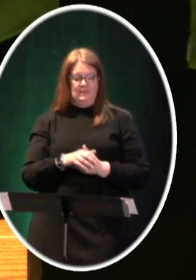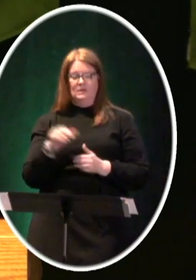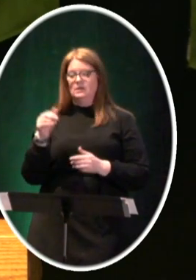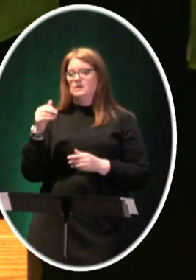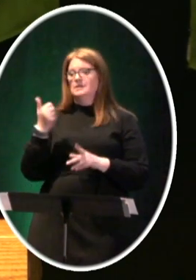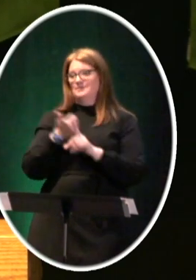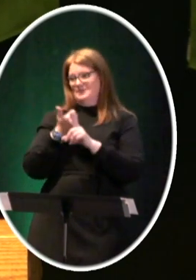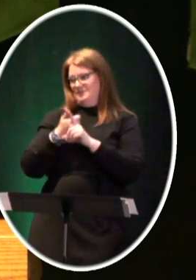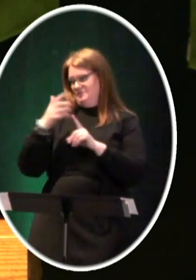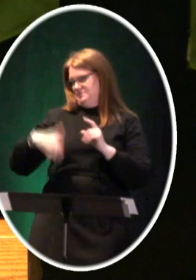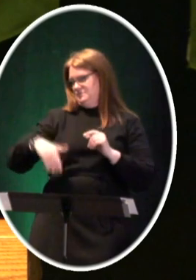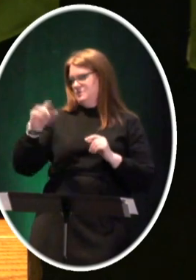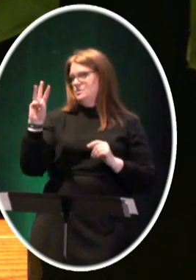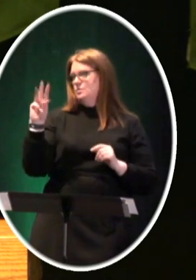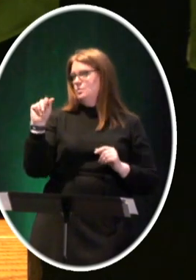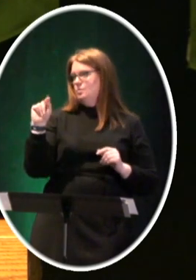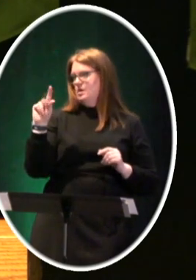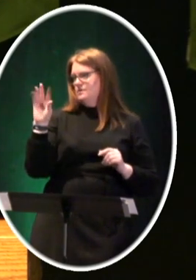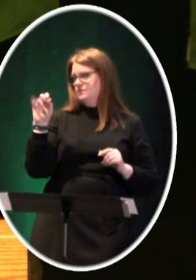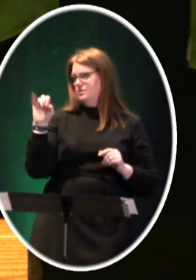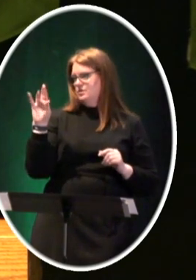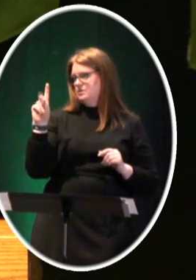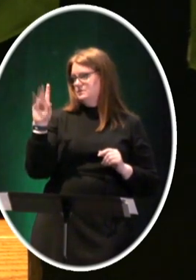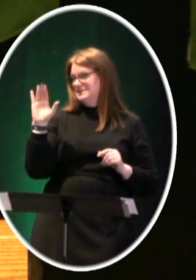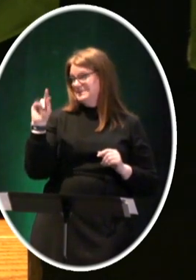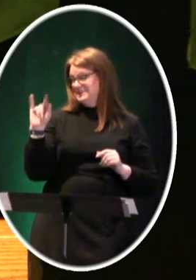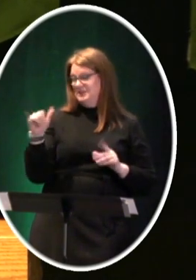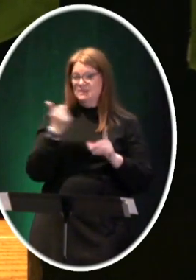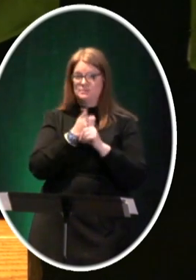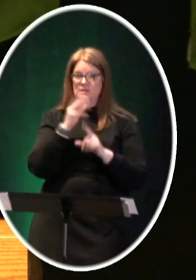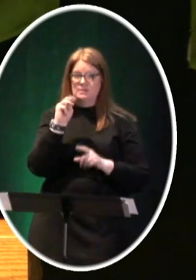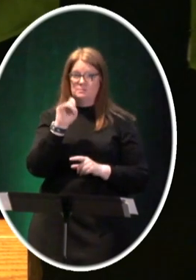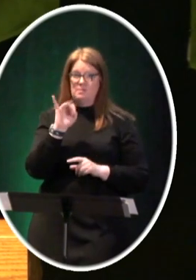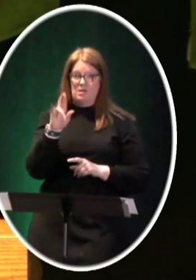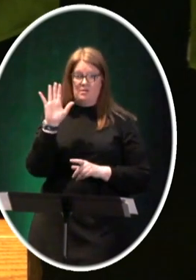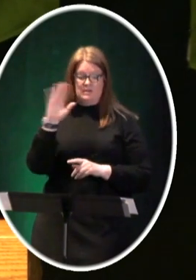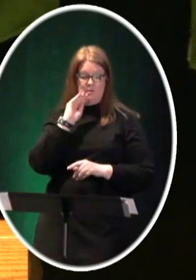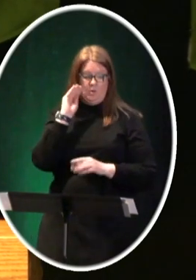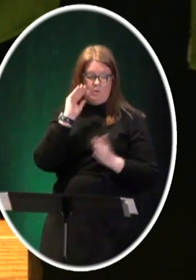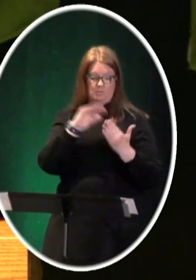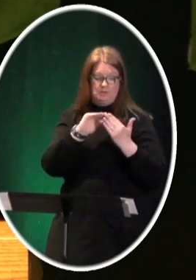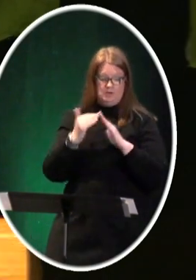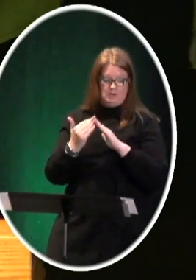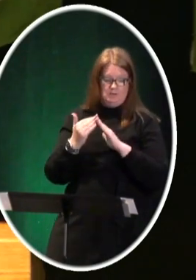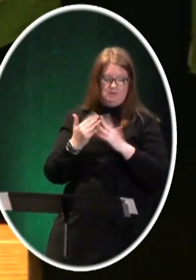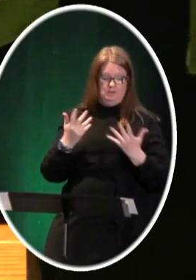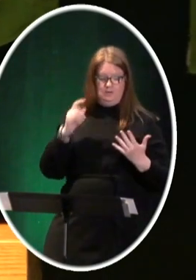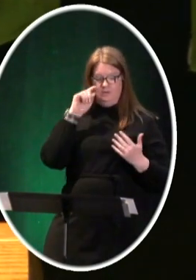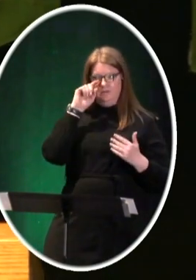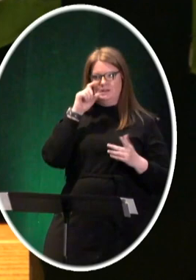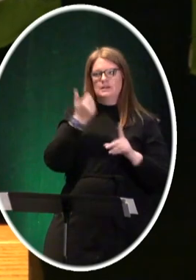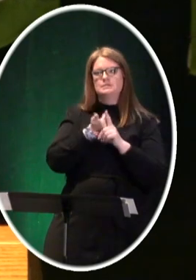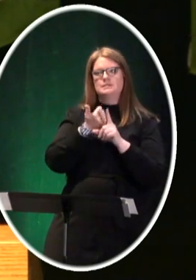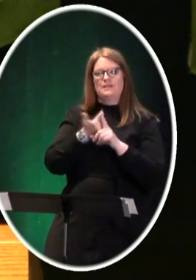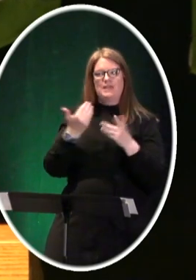2023. A Watford City native, Mr. Sanford served as mayor of his hometown and owned and operated a